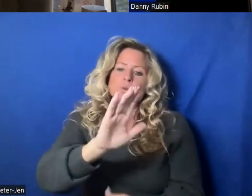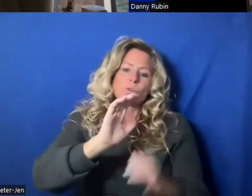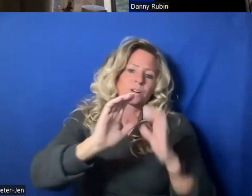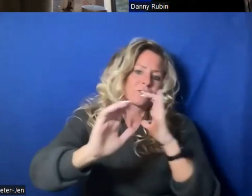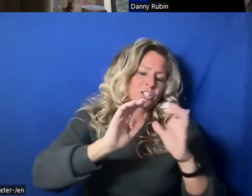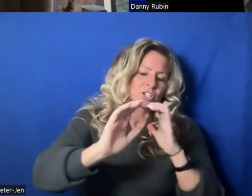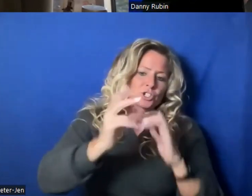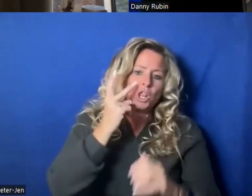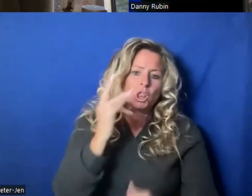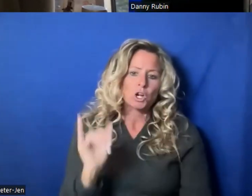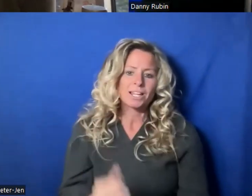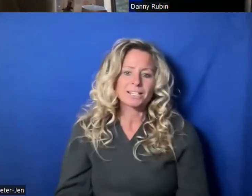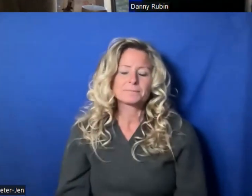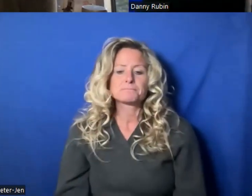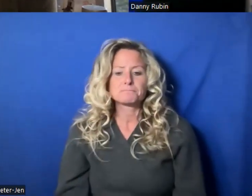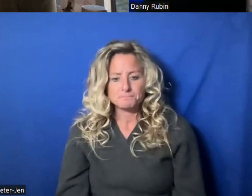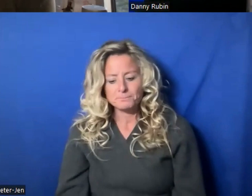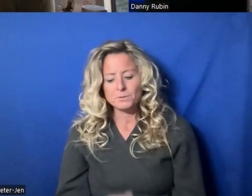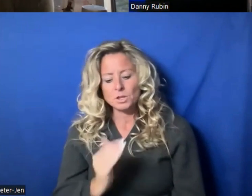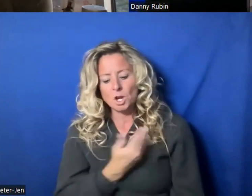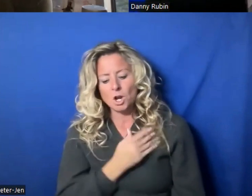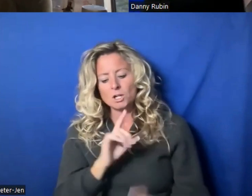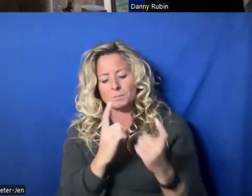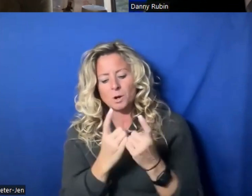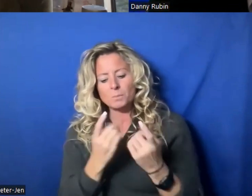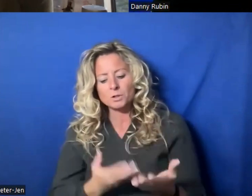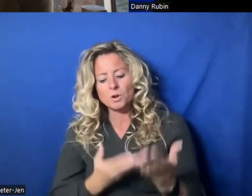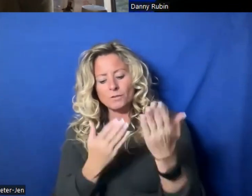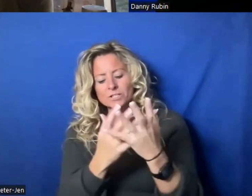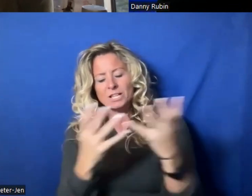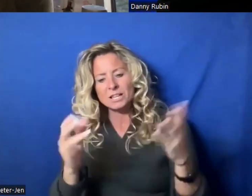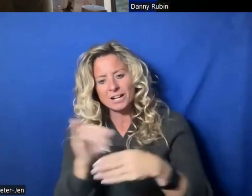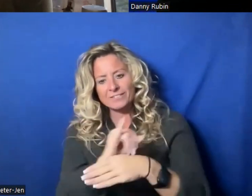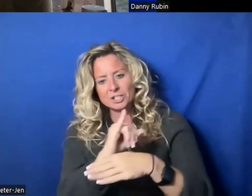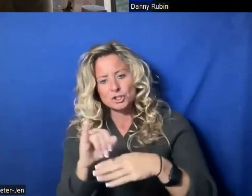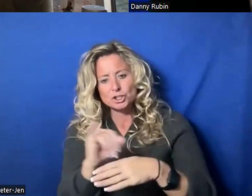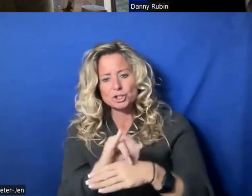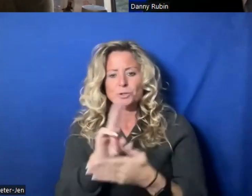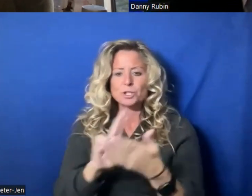look like? So our department offers a lot of internships, and the